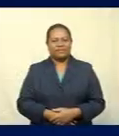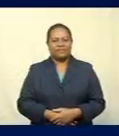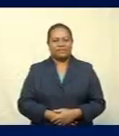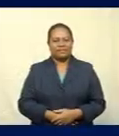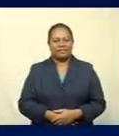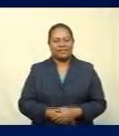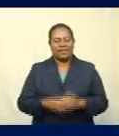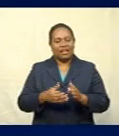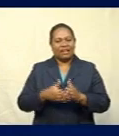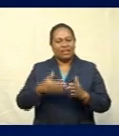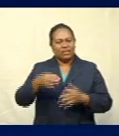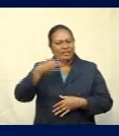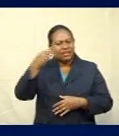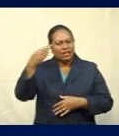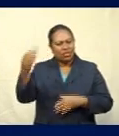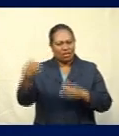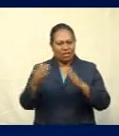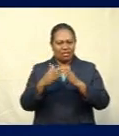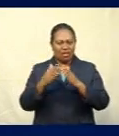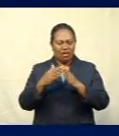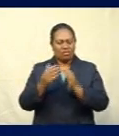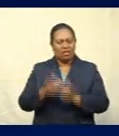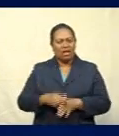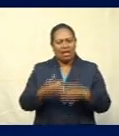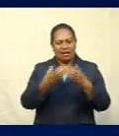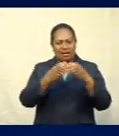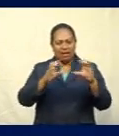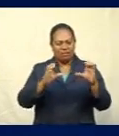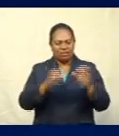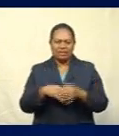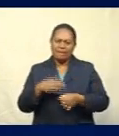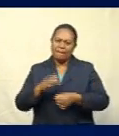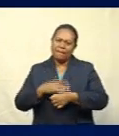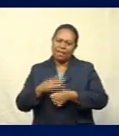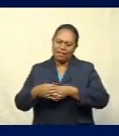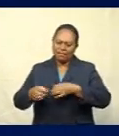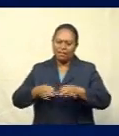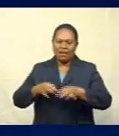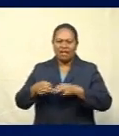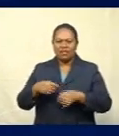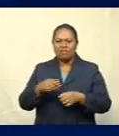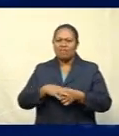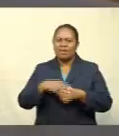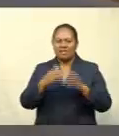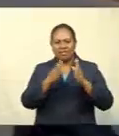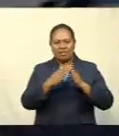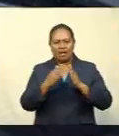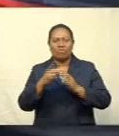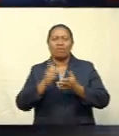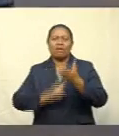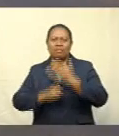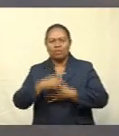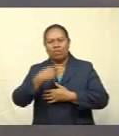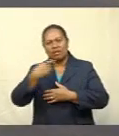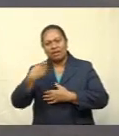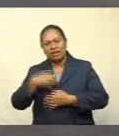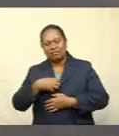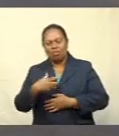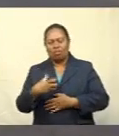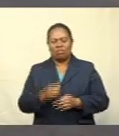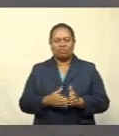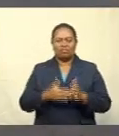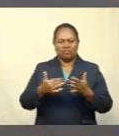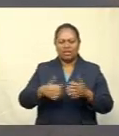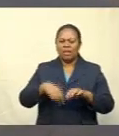The Singatoka Town Council has planned several developments to make the town more attractive. Local Government Minister Pramila Kumar says they will